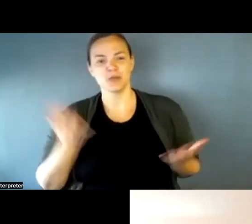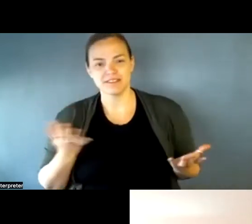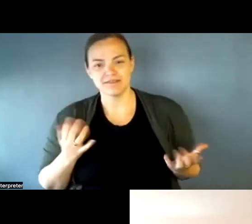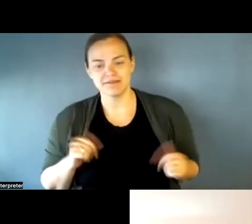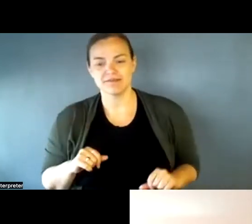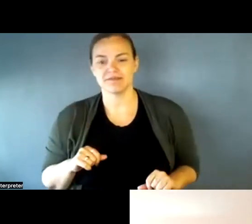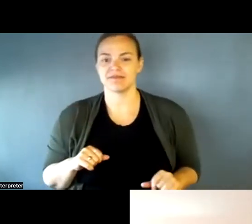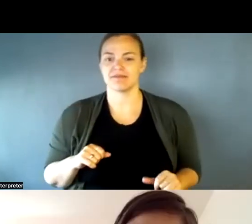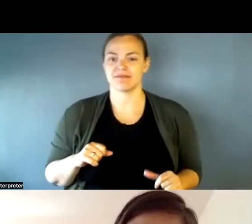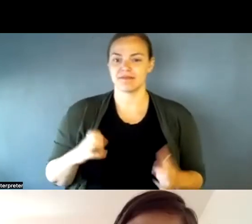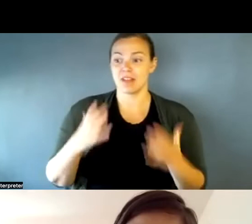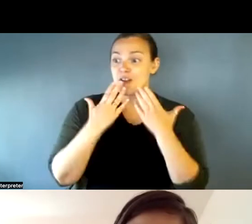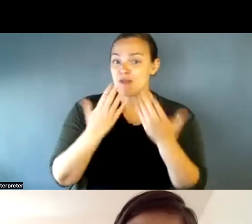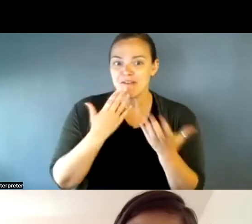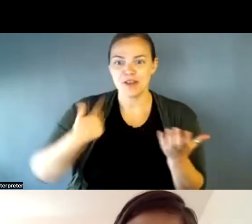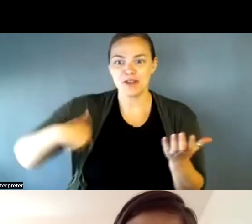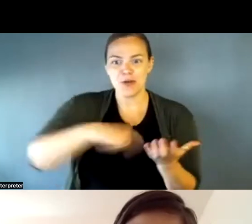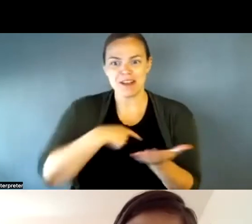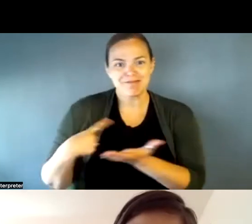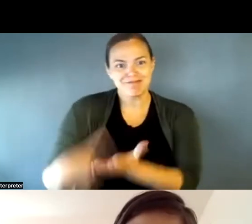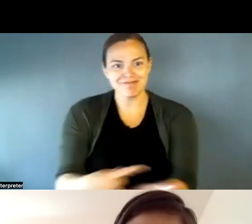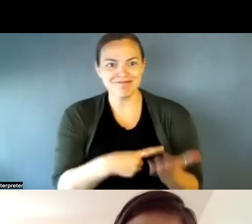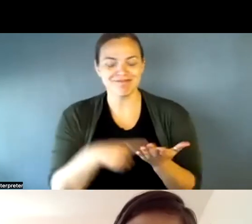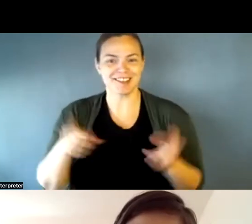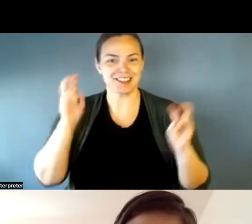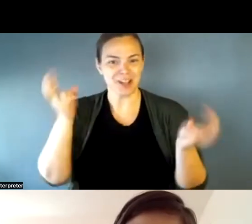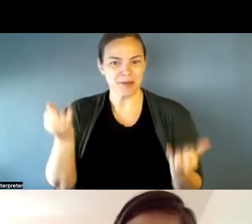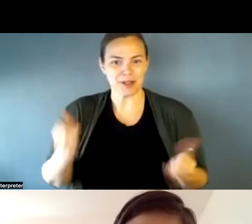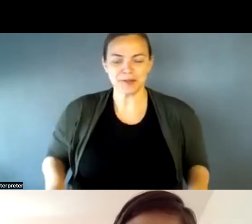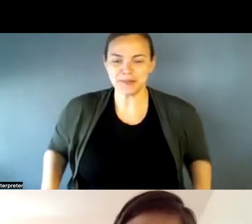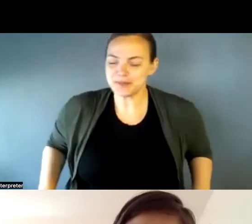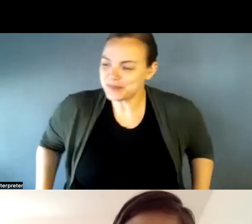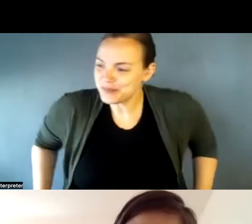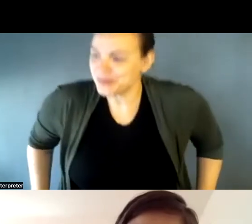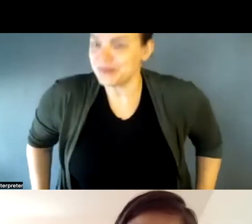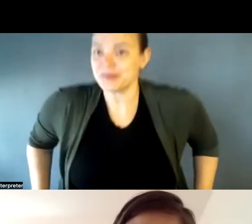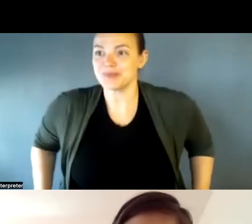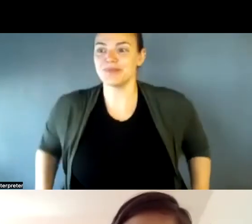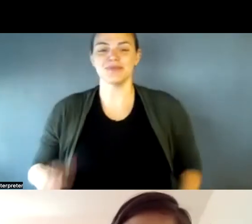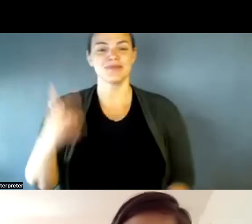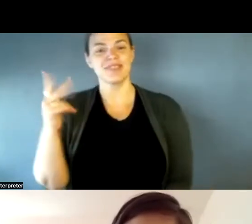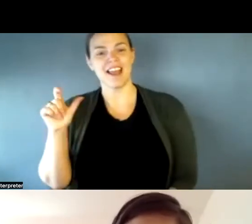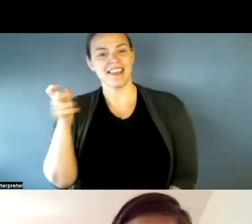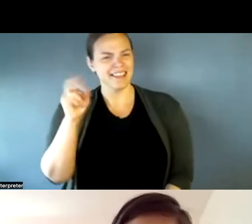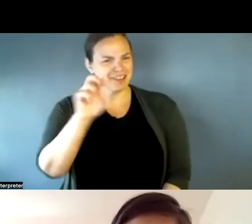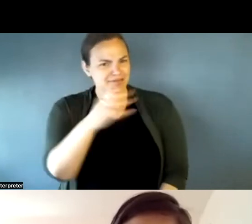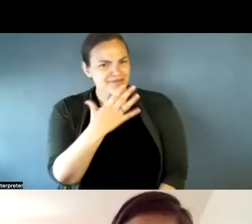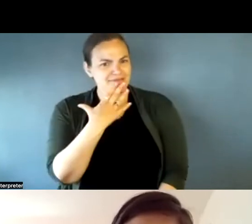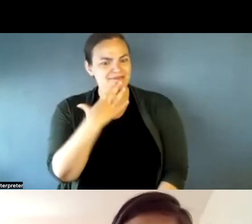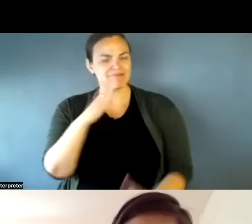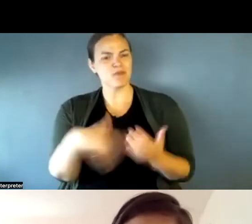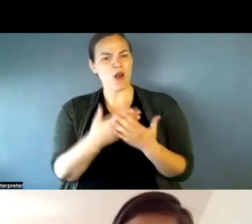grateful for having this little conversation that we're having today. Yeah, no, and thank you for all your input too. I've